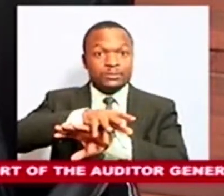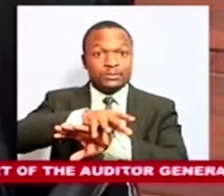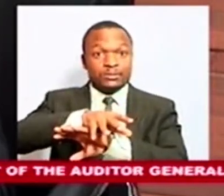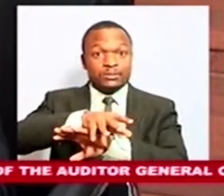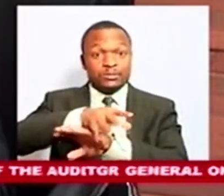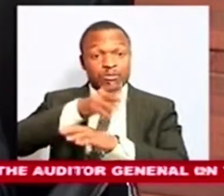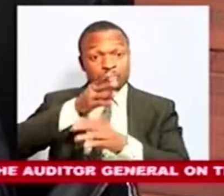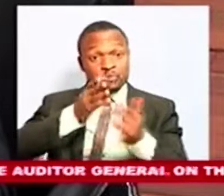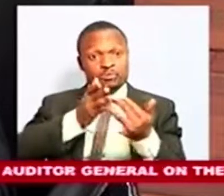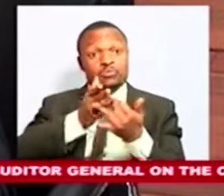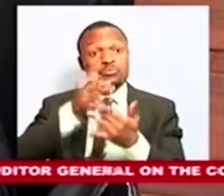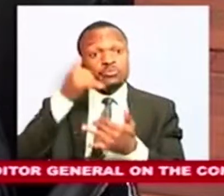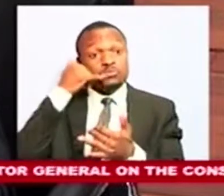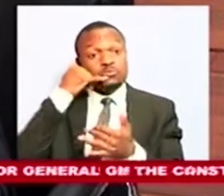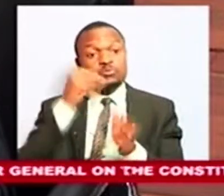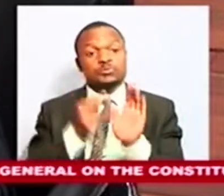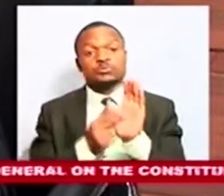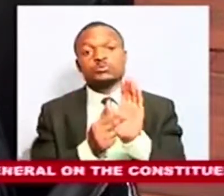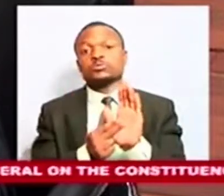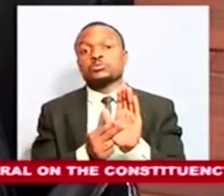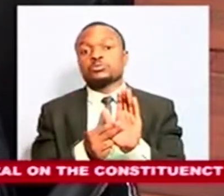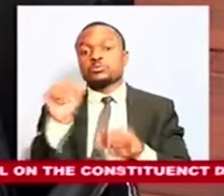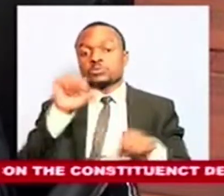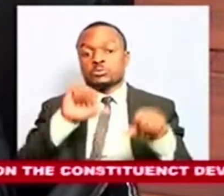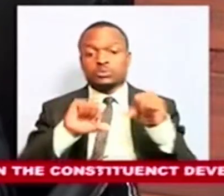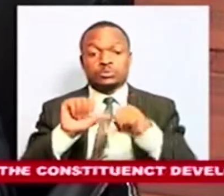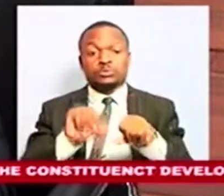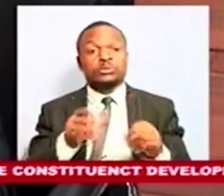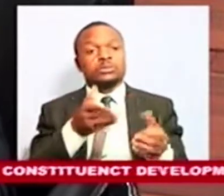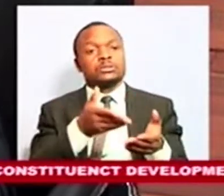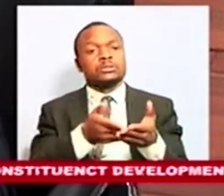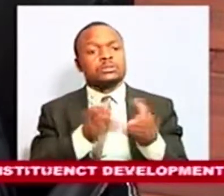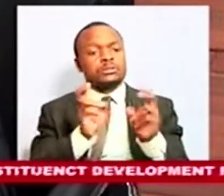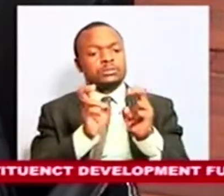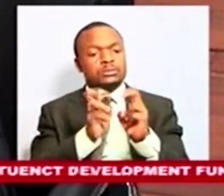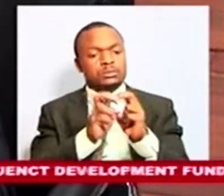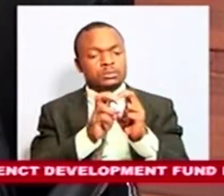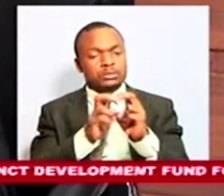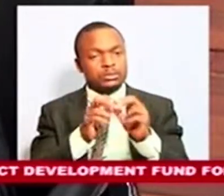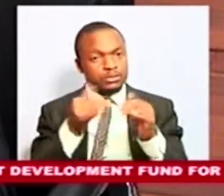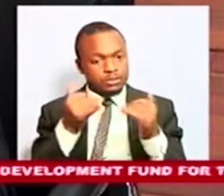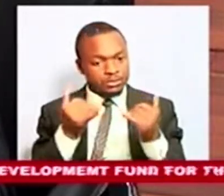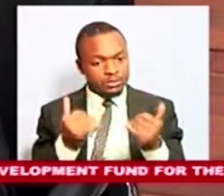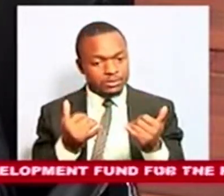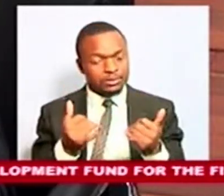this was the contract. Now, in